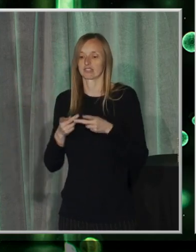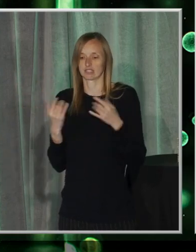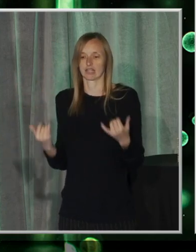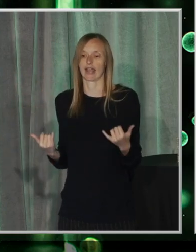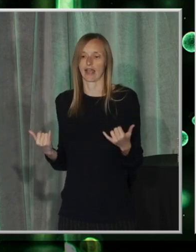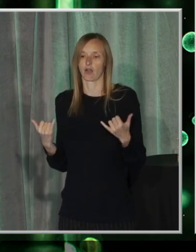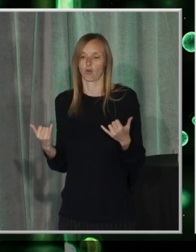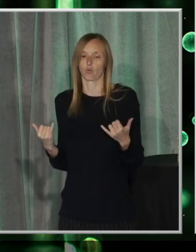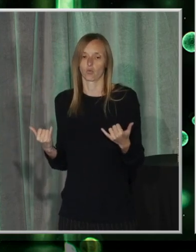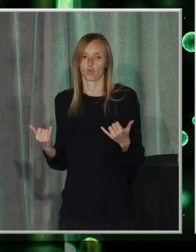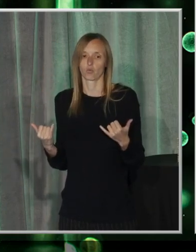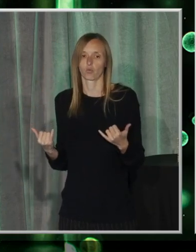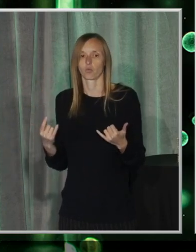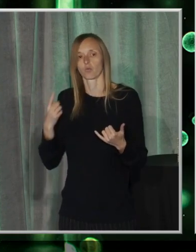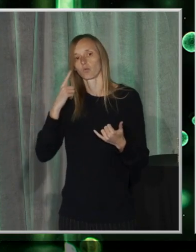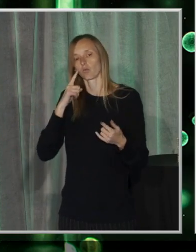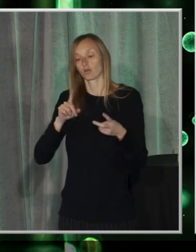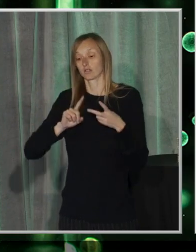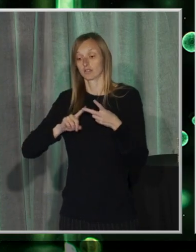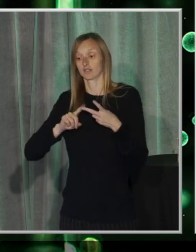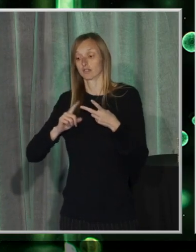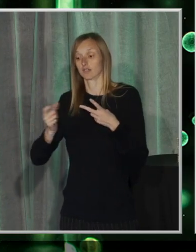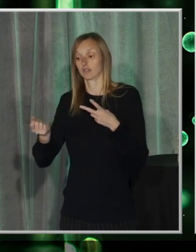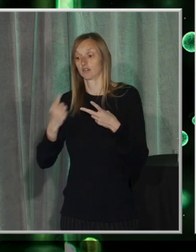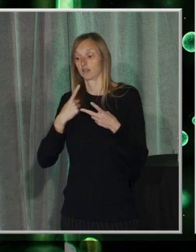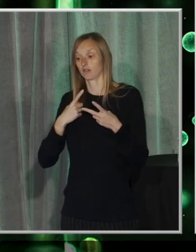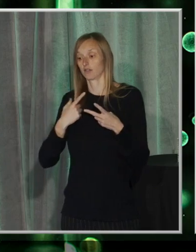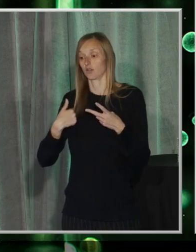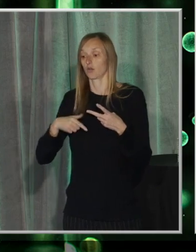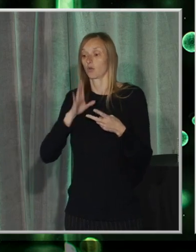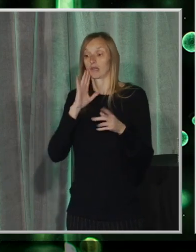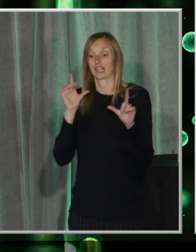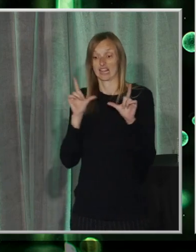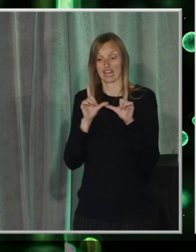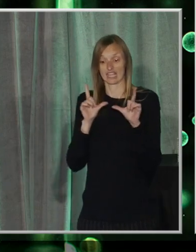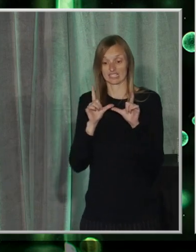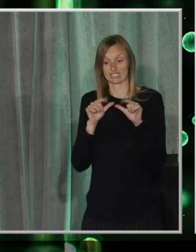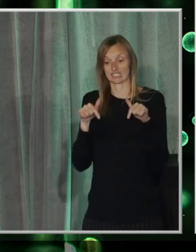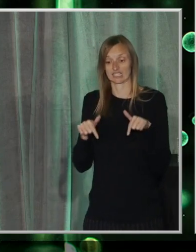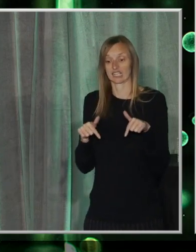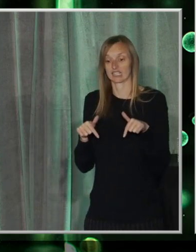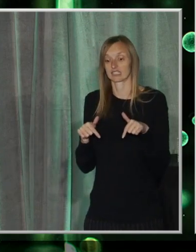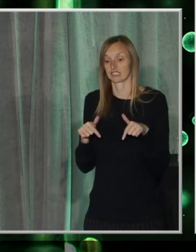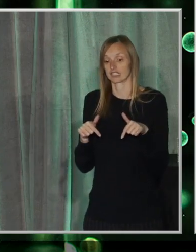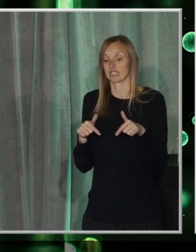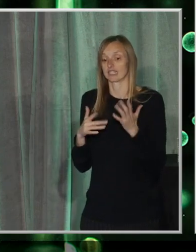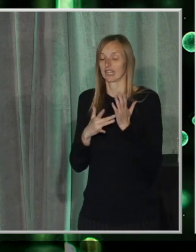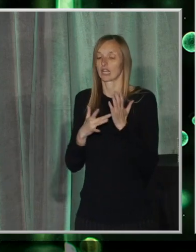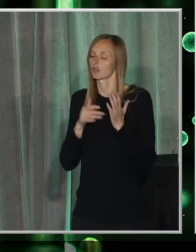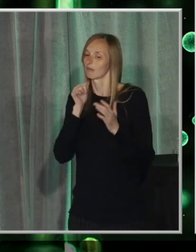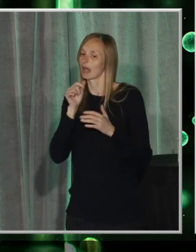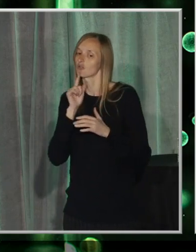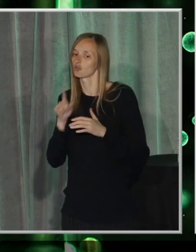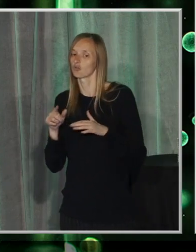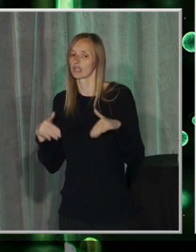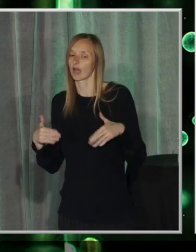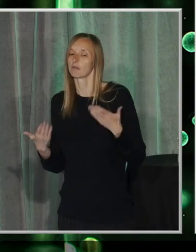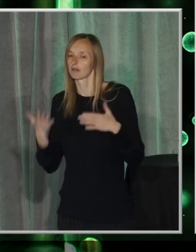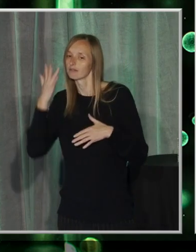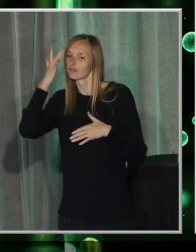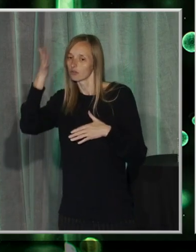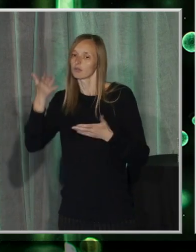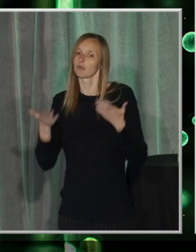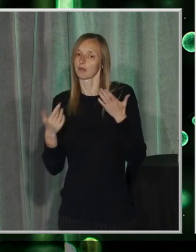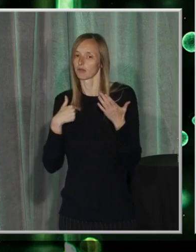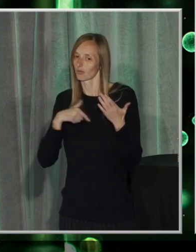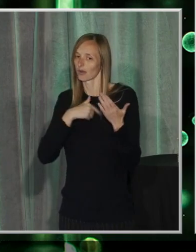so yes, for your second question, whether we are going to license it, we are not sure yet, but probably in the future, we'll